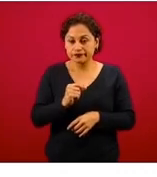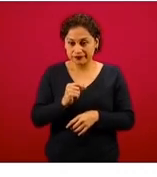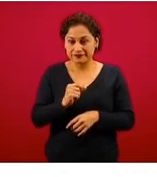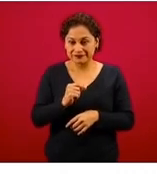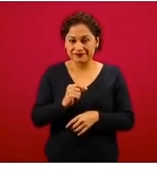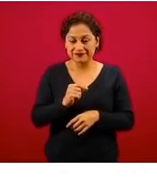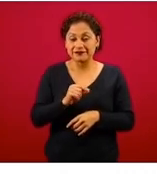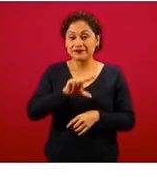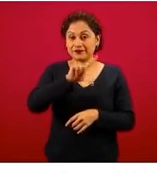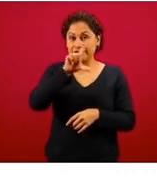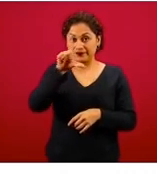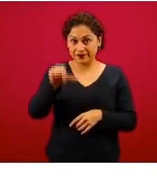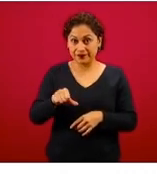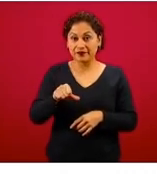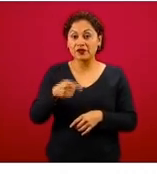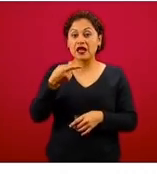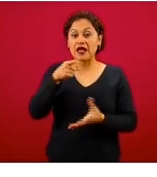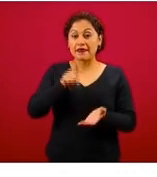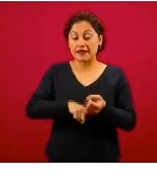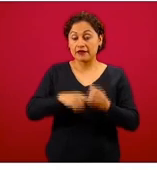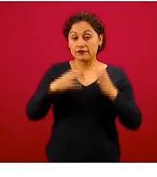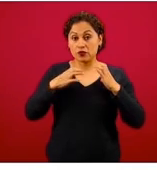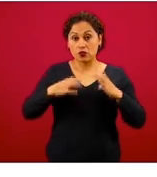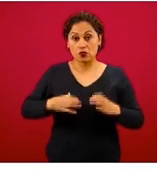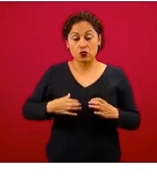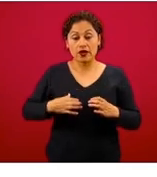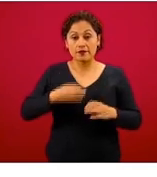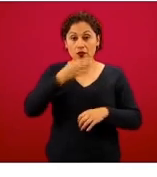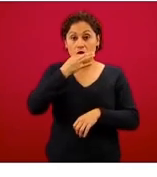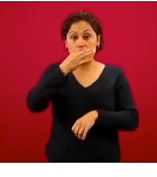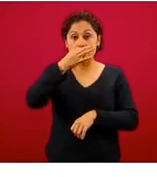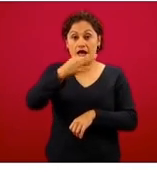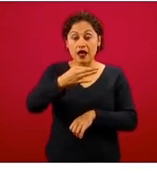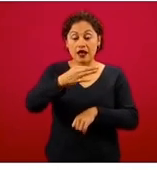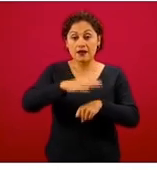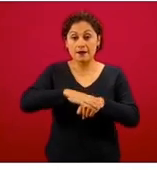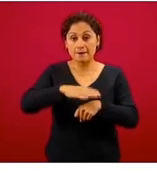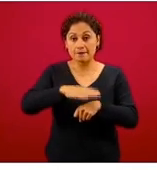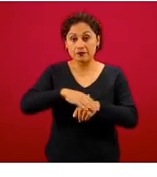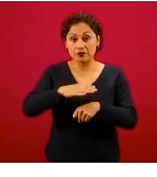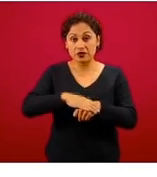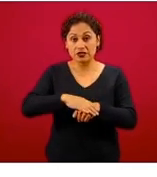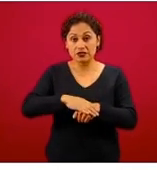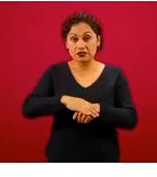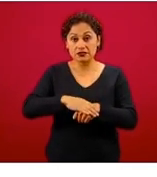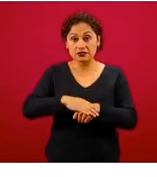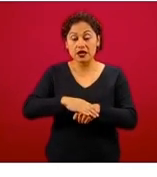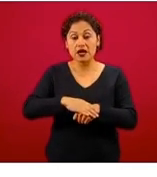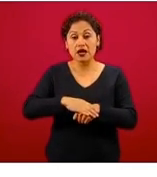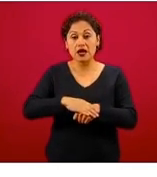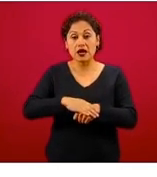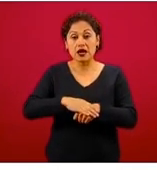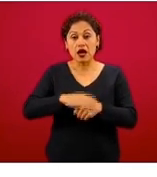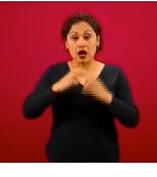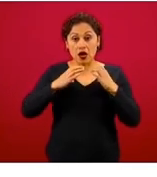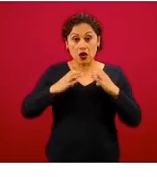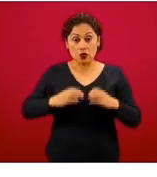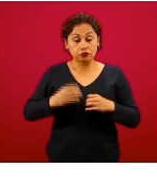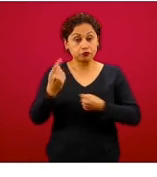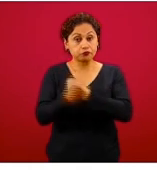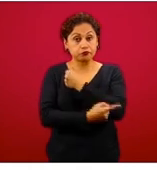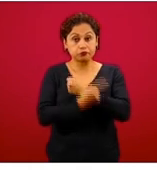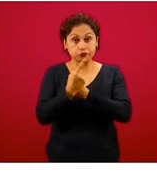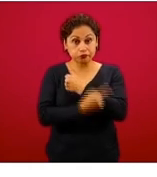central, que es el aparato de Golgi, donde se van a later, activar after para replicating, accionar varias proteínas. the Producto virus de ello